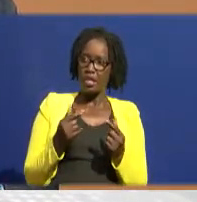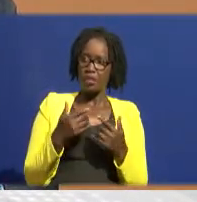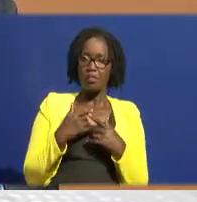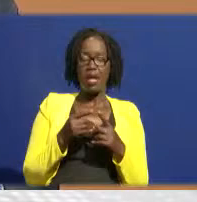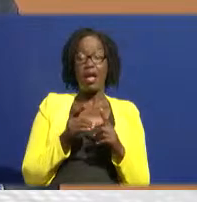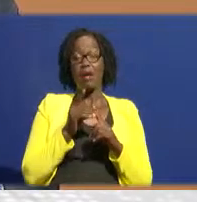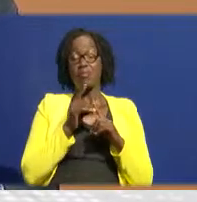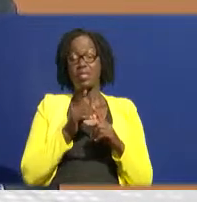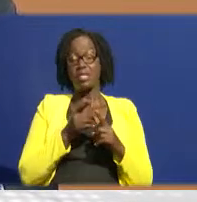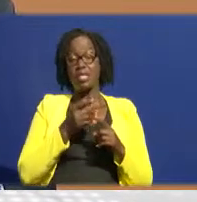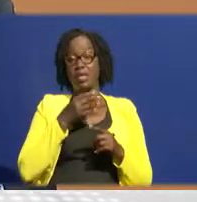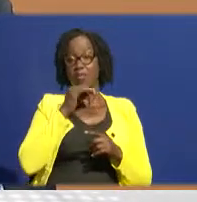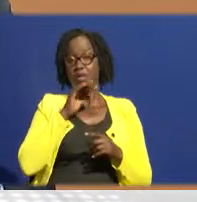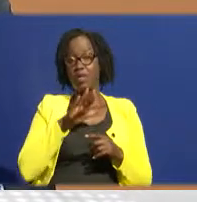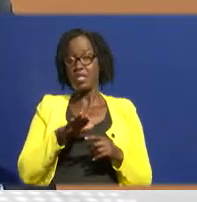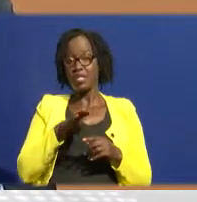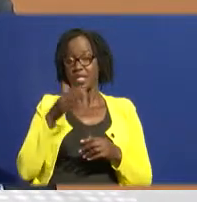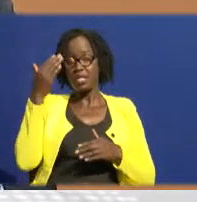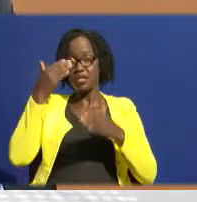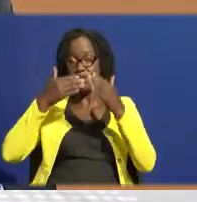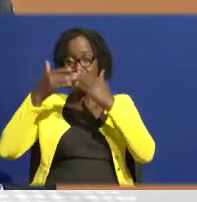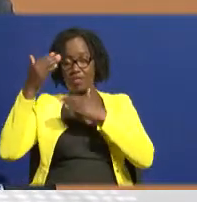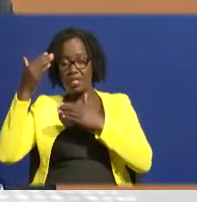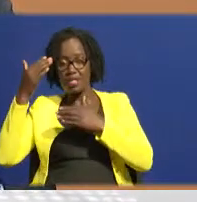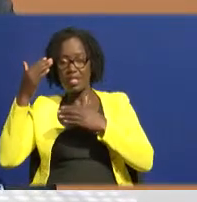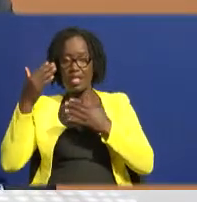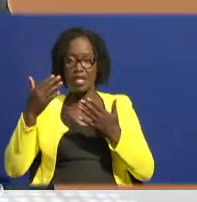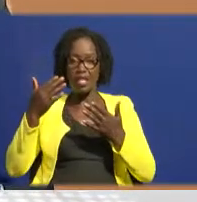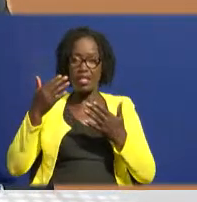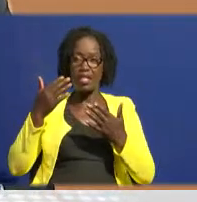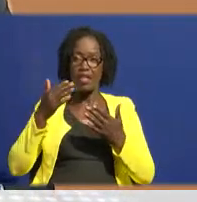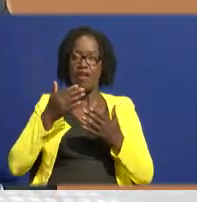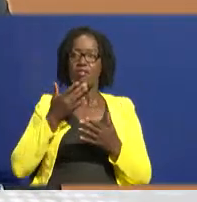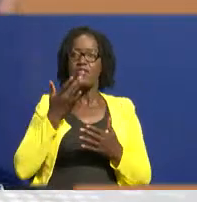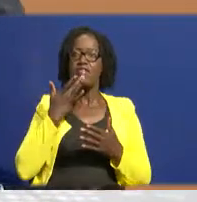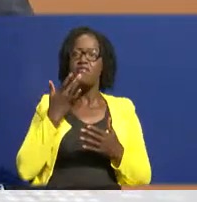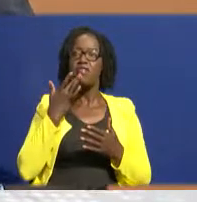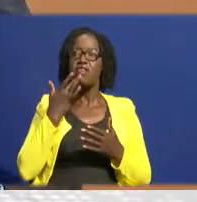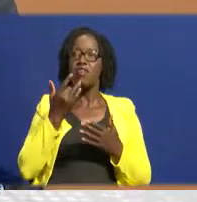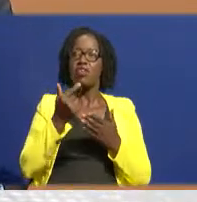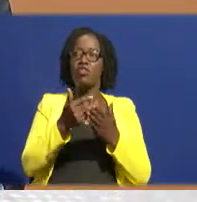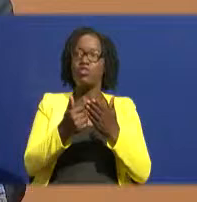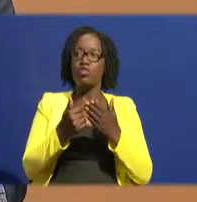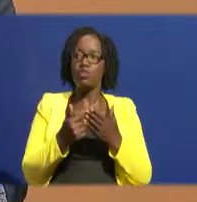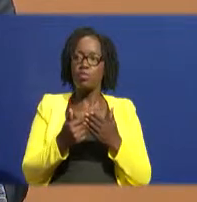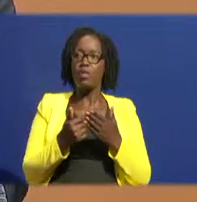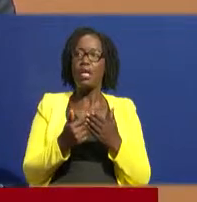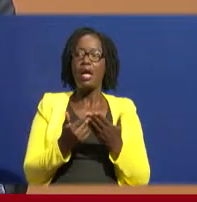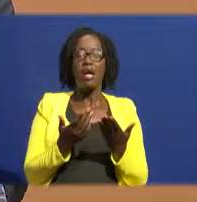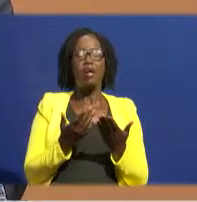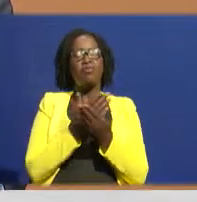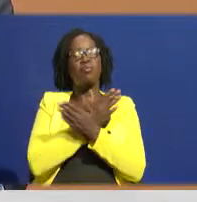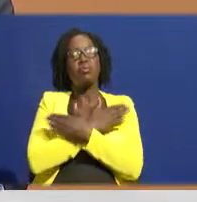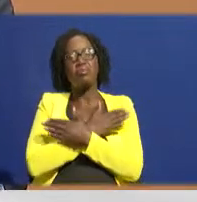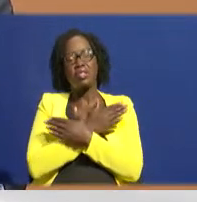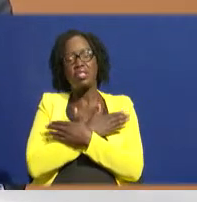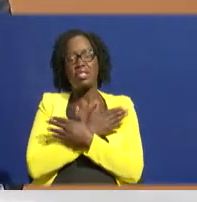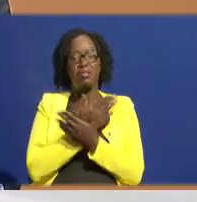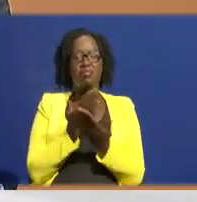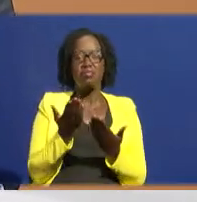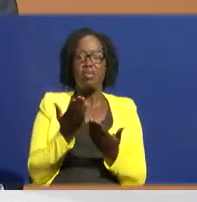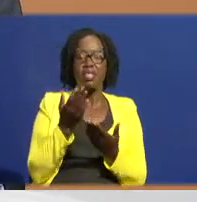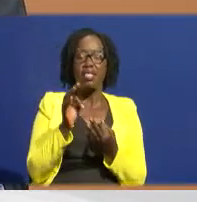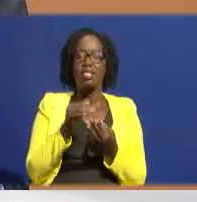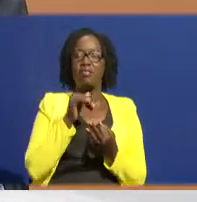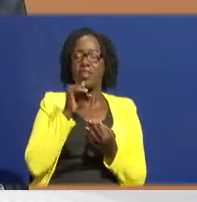dating this young boy who is in the university, and because of the favors, that is why I have to befriend him. And because if